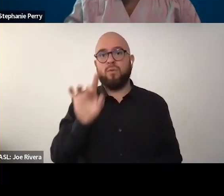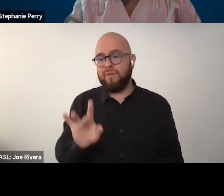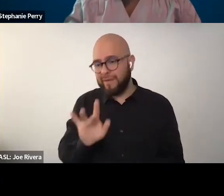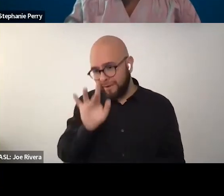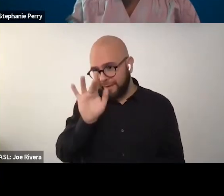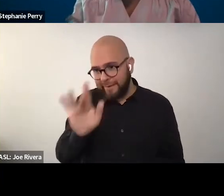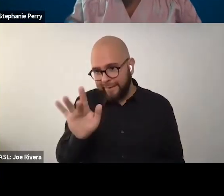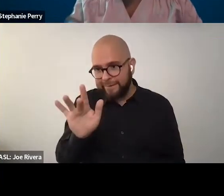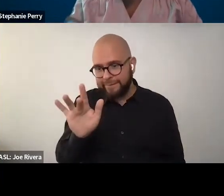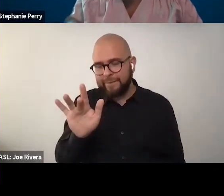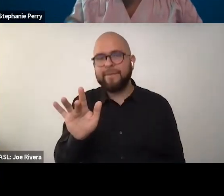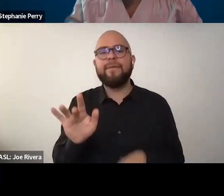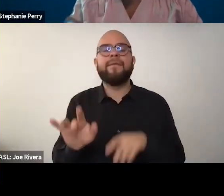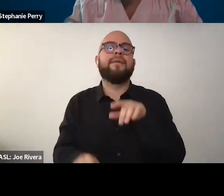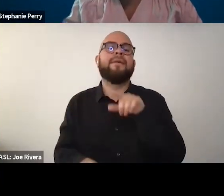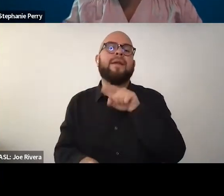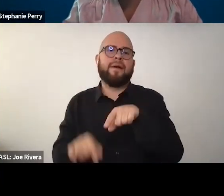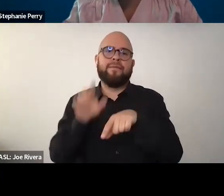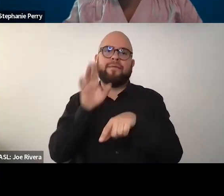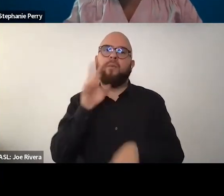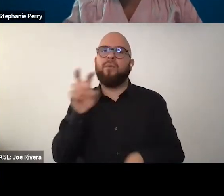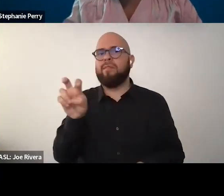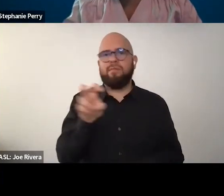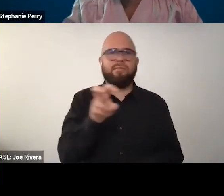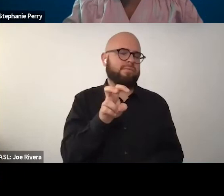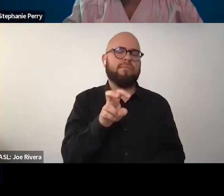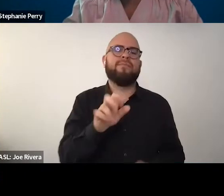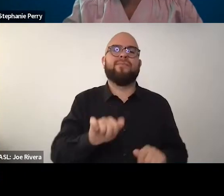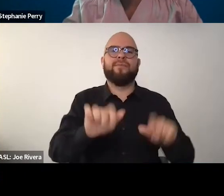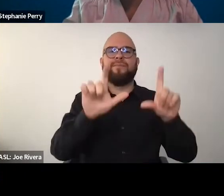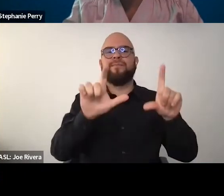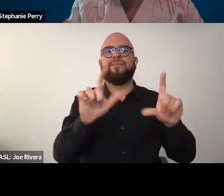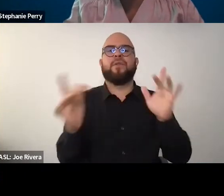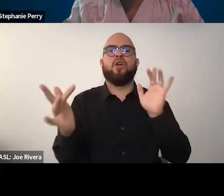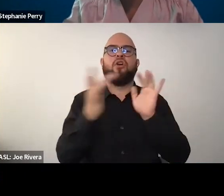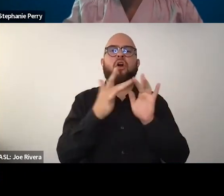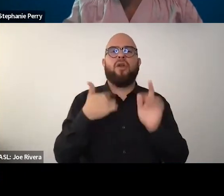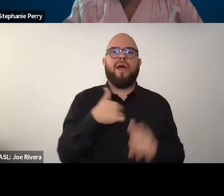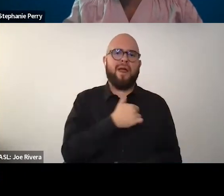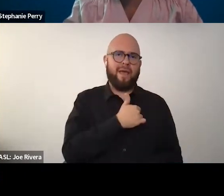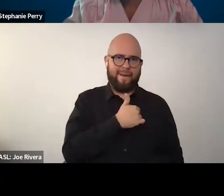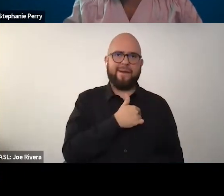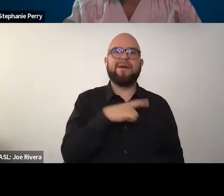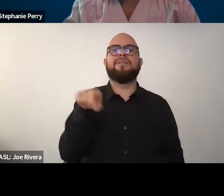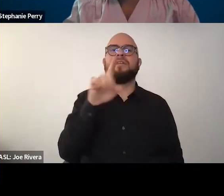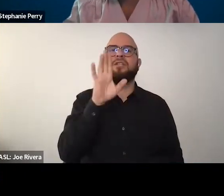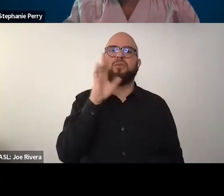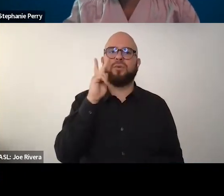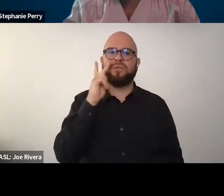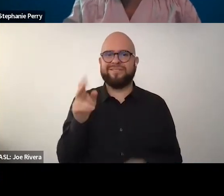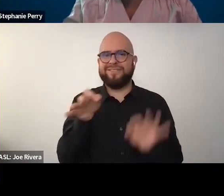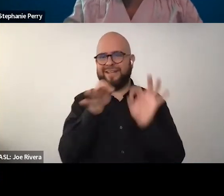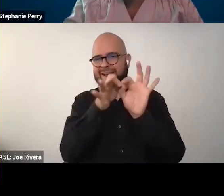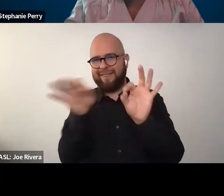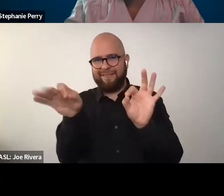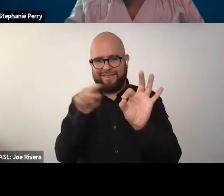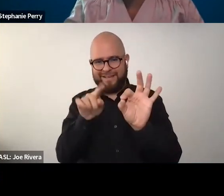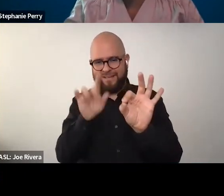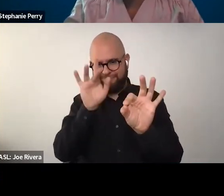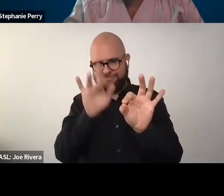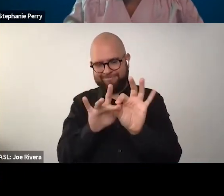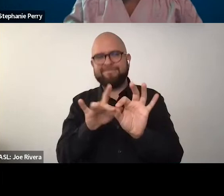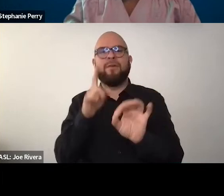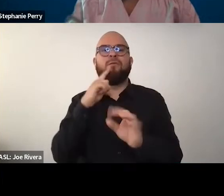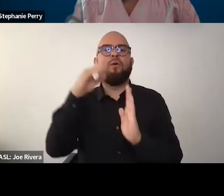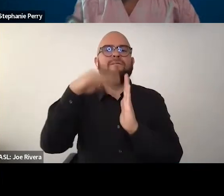and that will then take you to the Contact Us page, where you will now see the hyperlink for filling out a claim inquiry